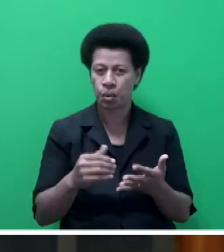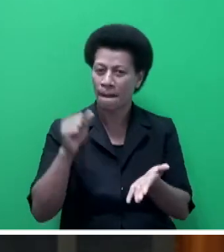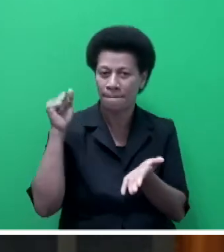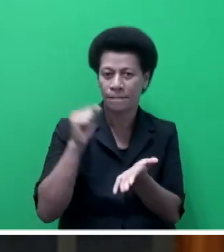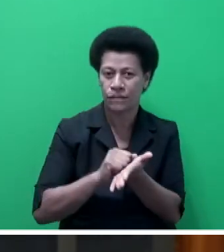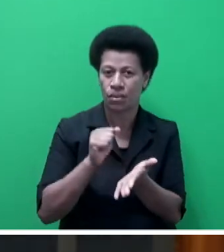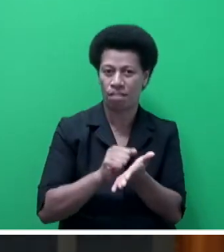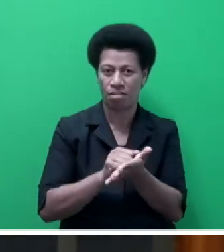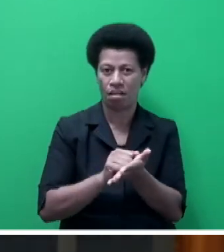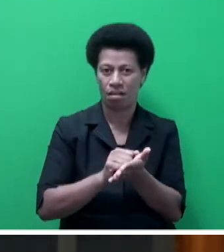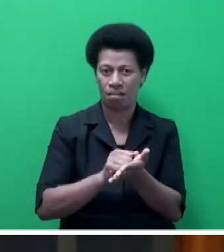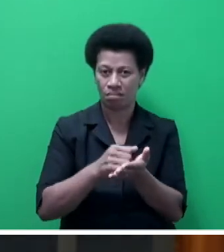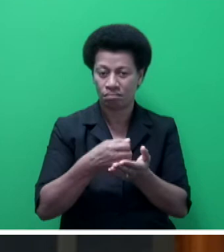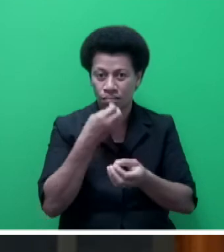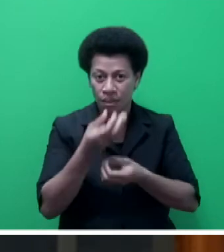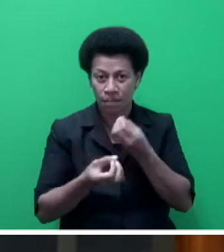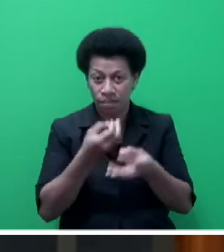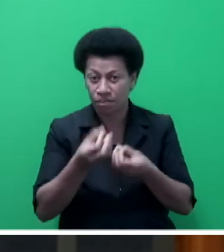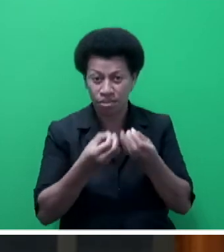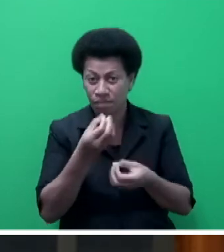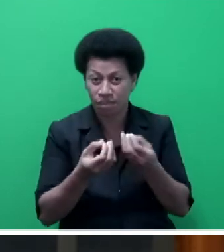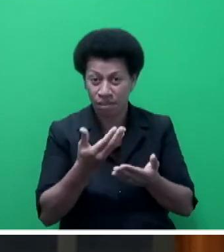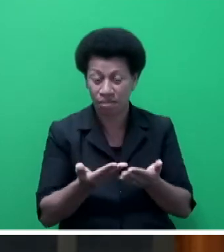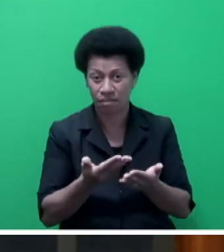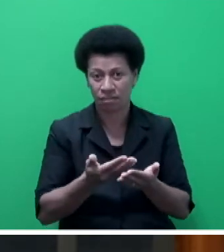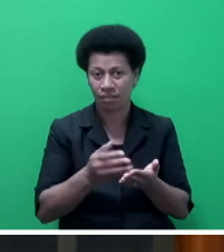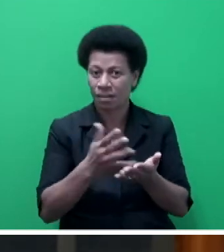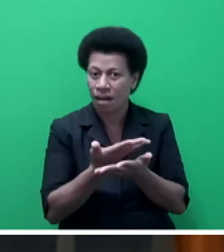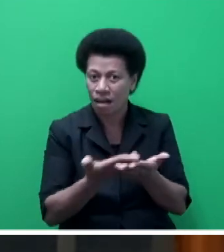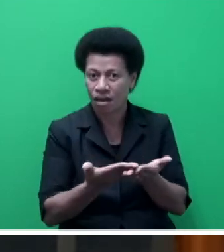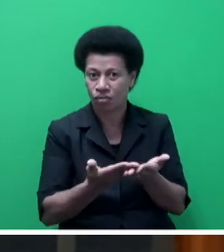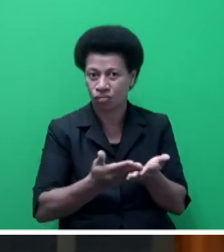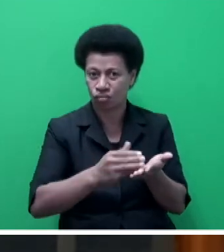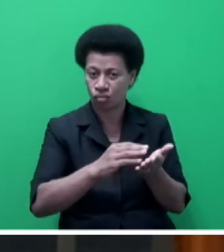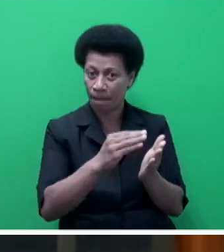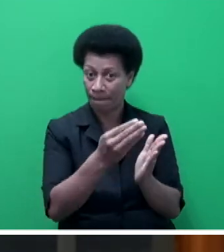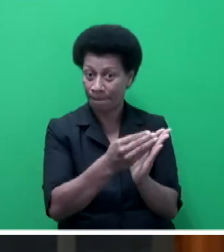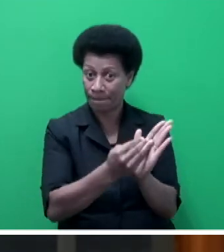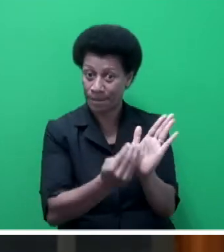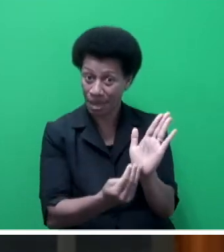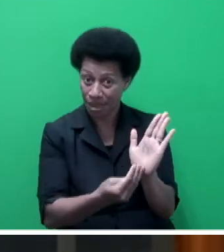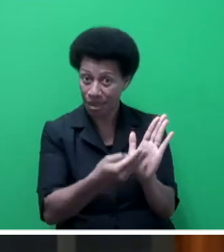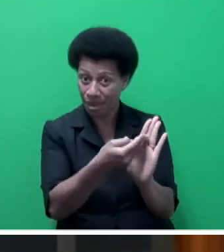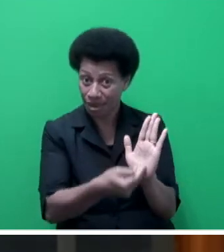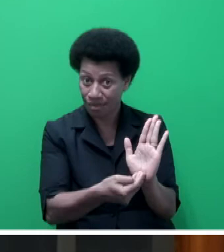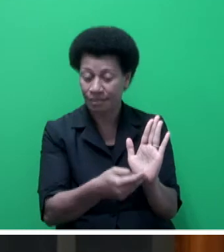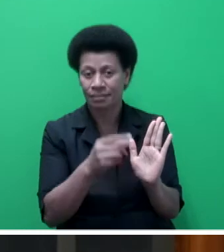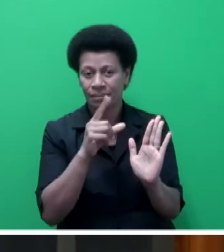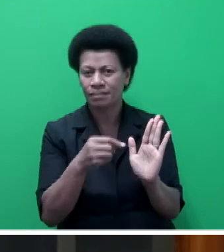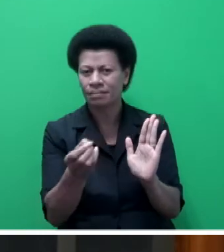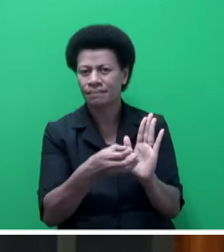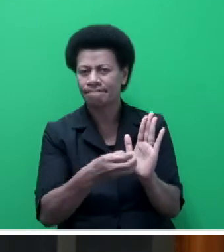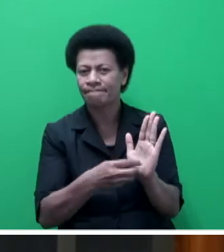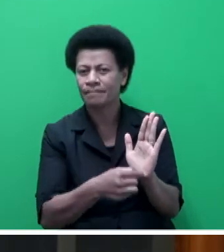on how the draft climate change bill can be improved and factors that it must consider to